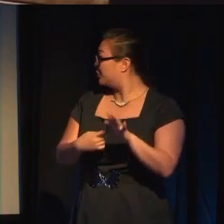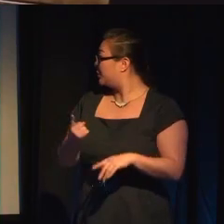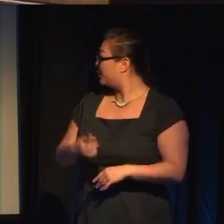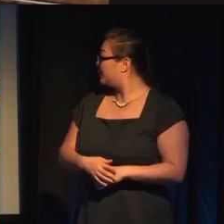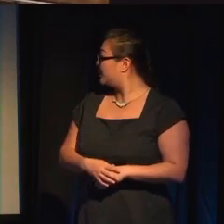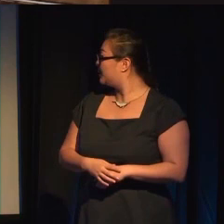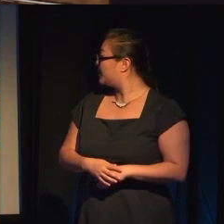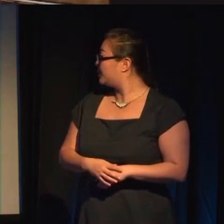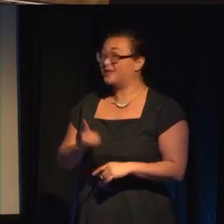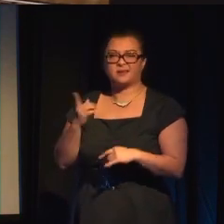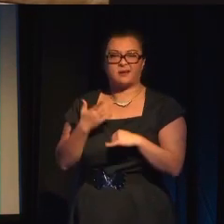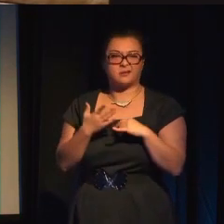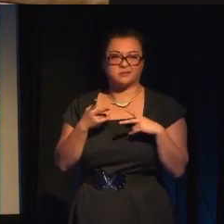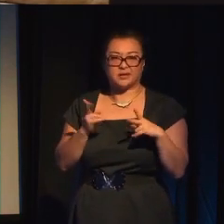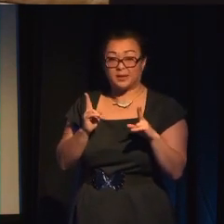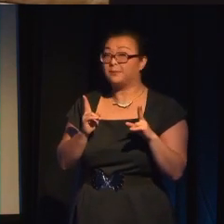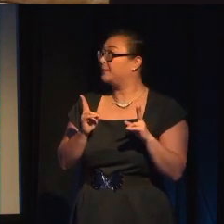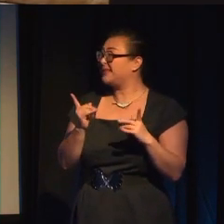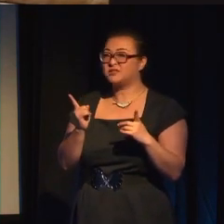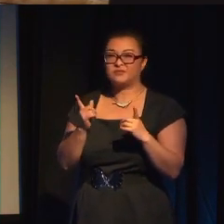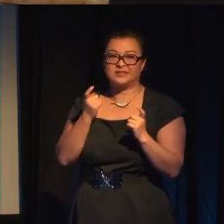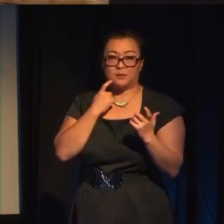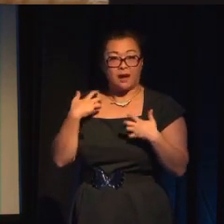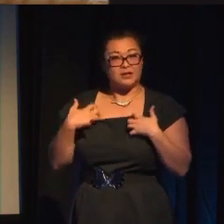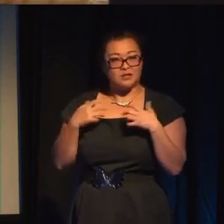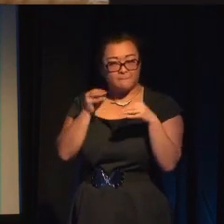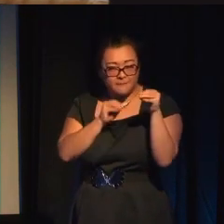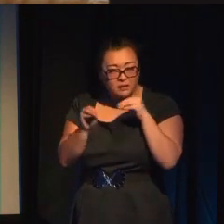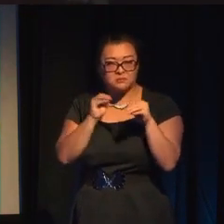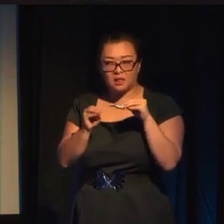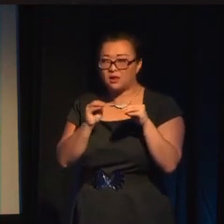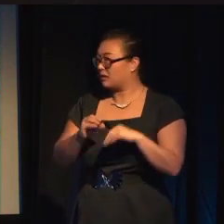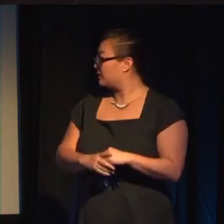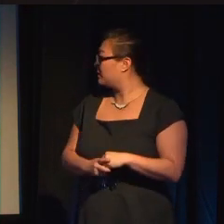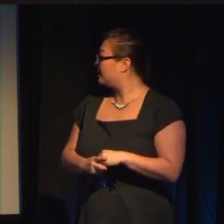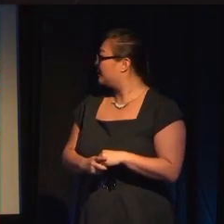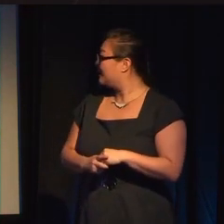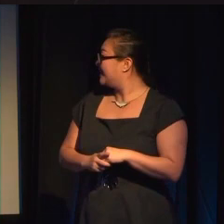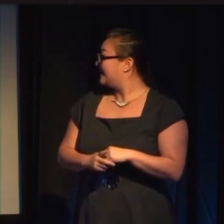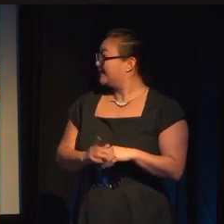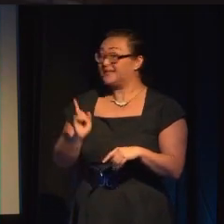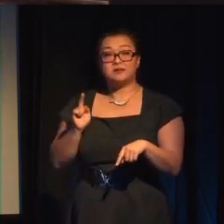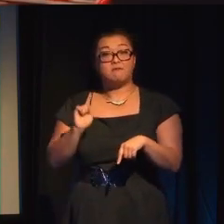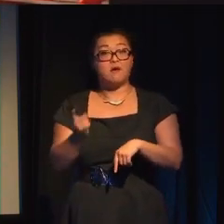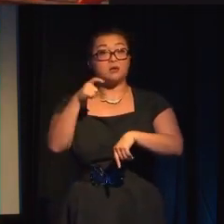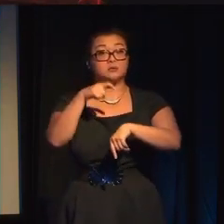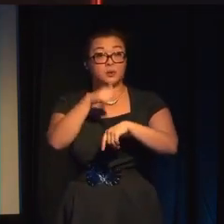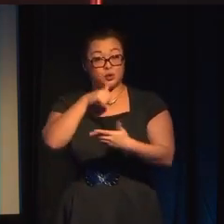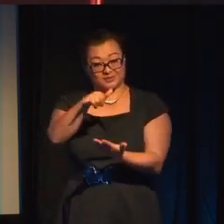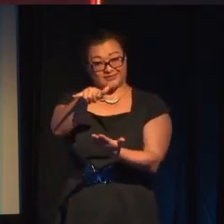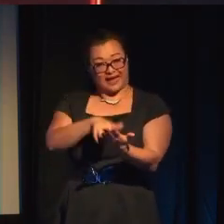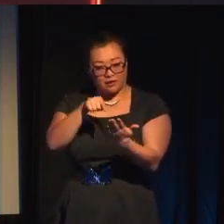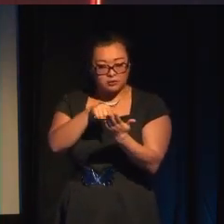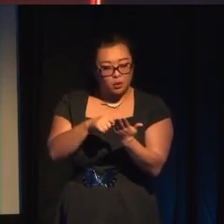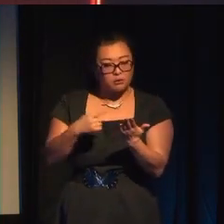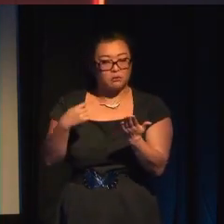very simple adventure puzzle here, because this is the first time you actually have to use the scanner. You don't have permission, so you can go in and just simply